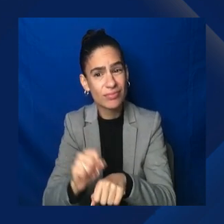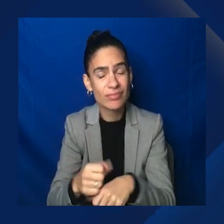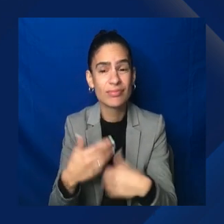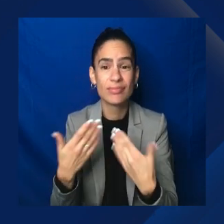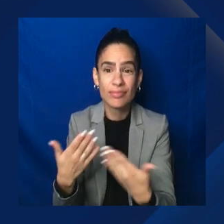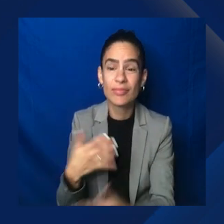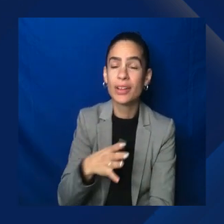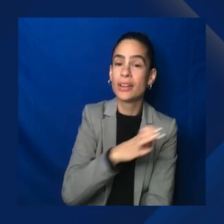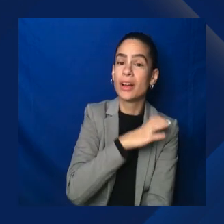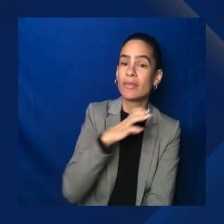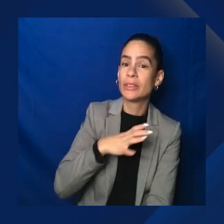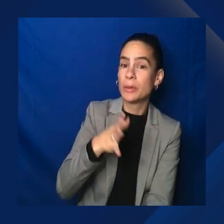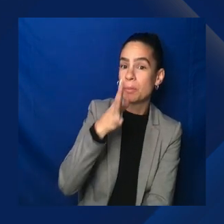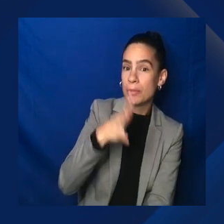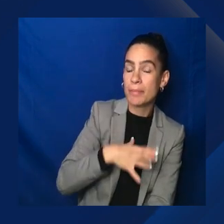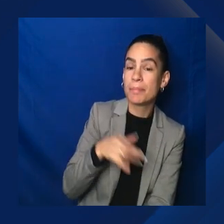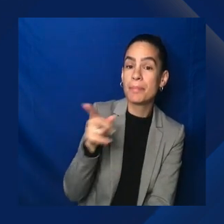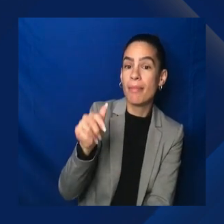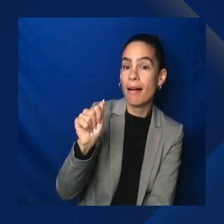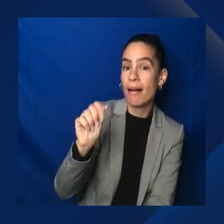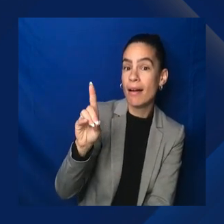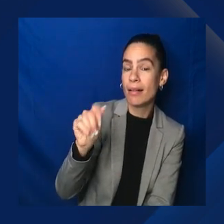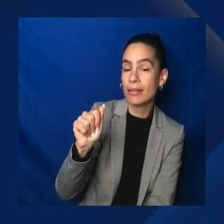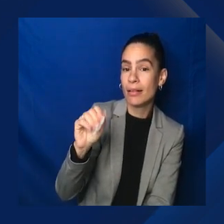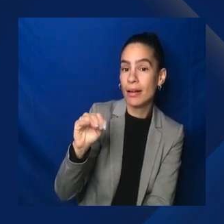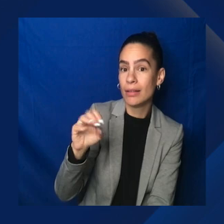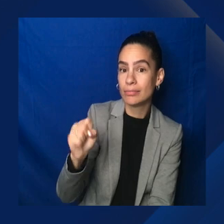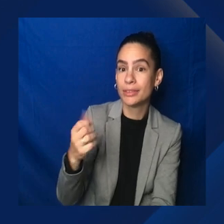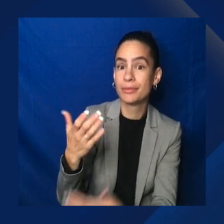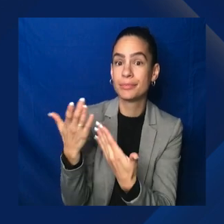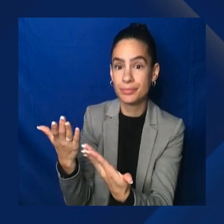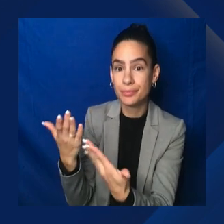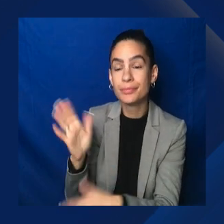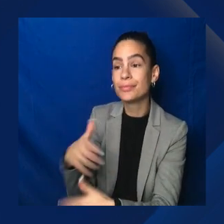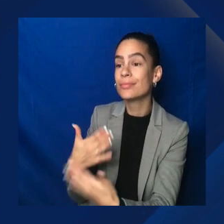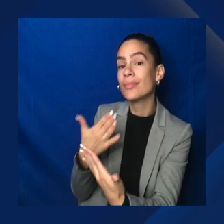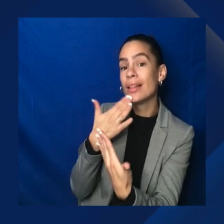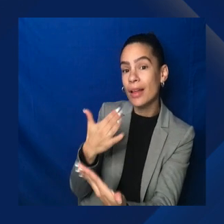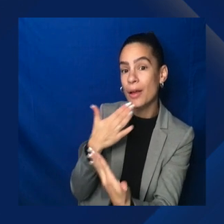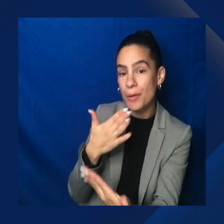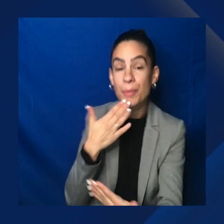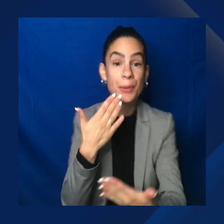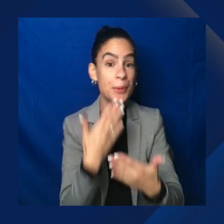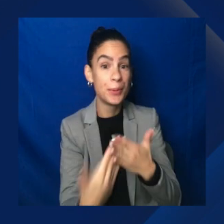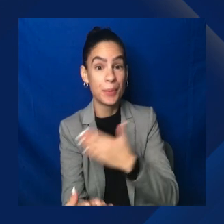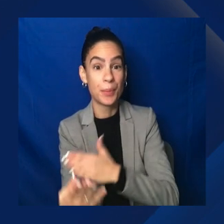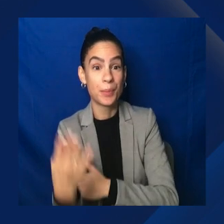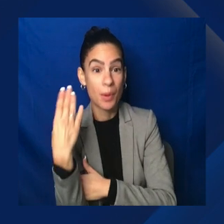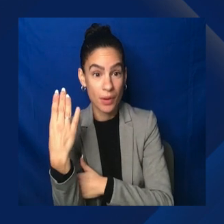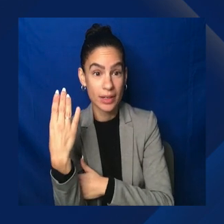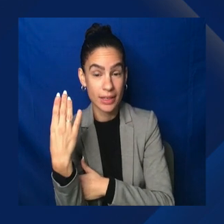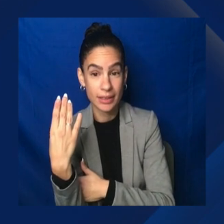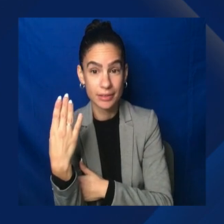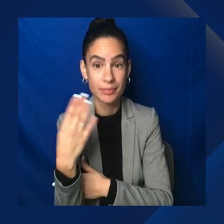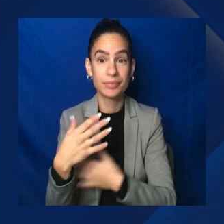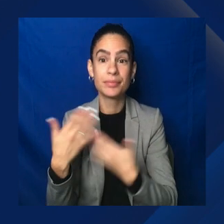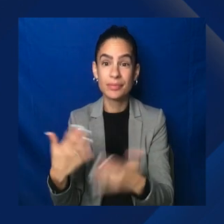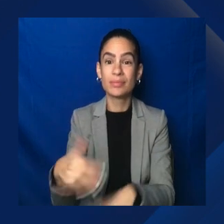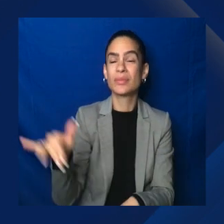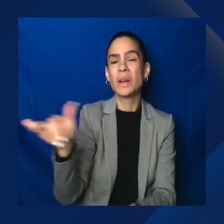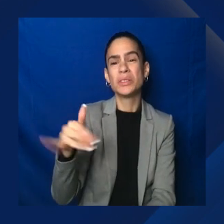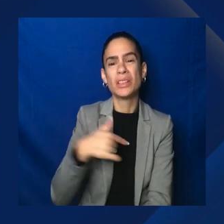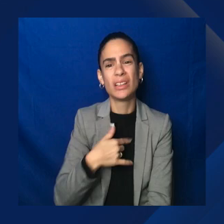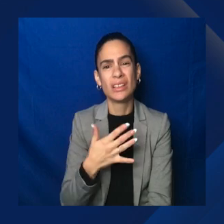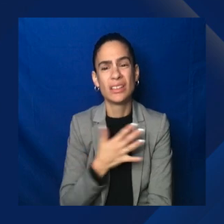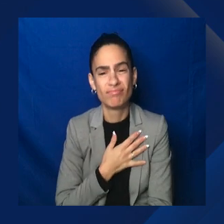to you. Thank you very much and good morning. And let me extend my sympathy to the